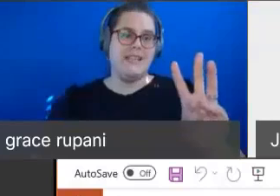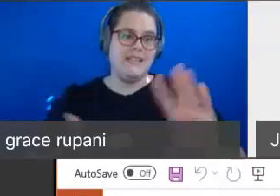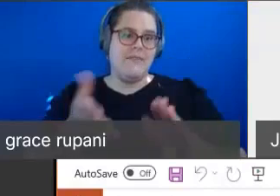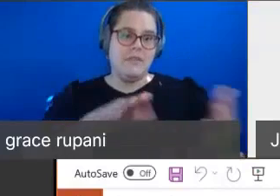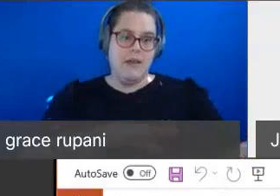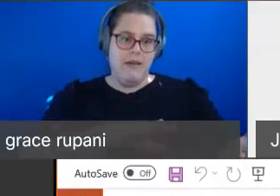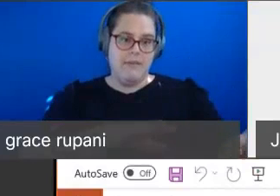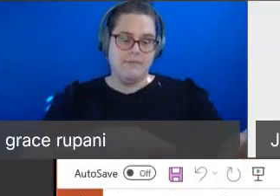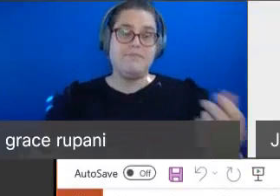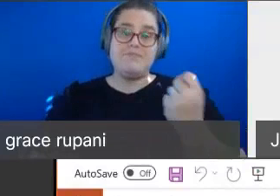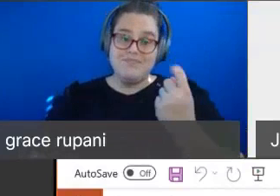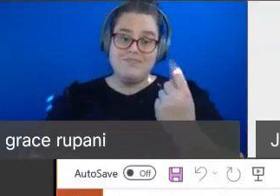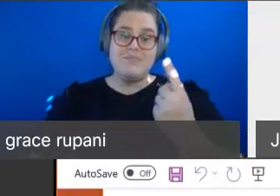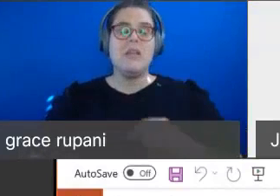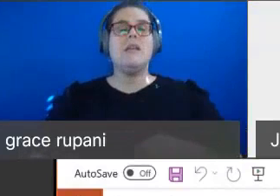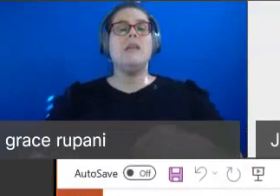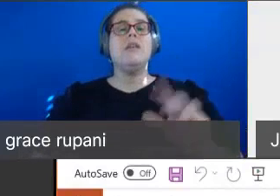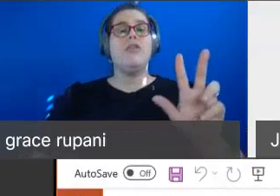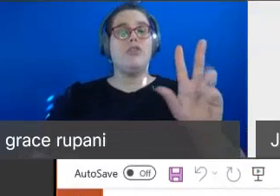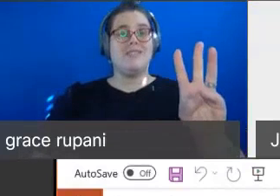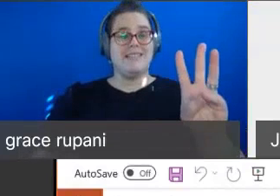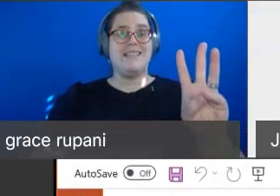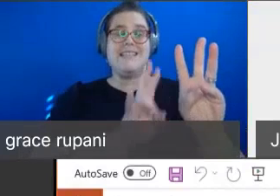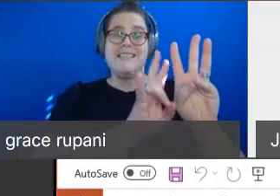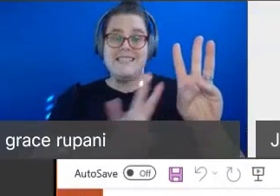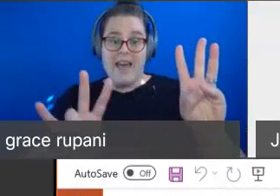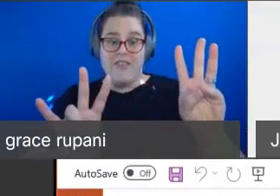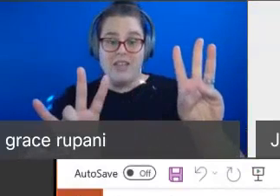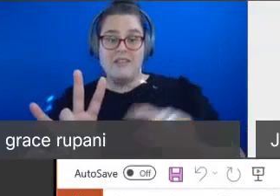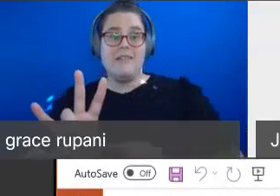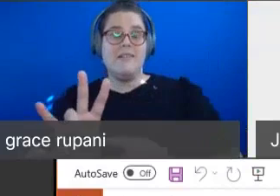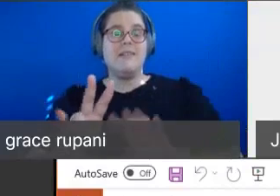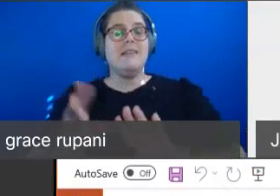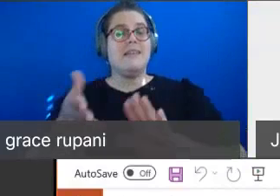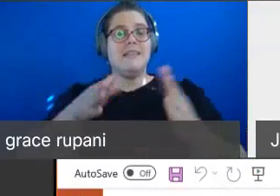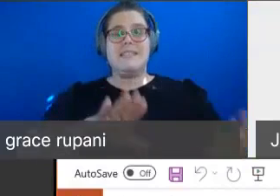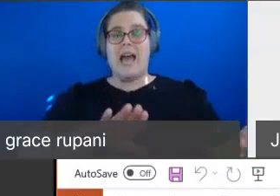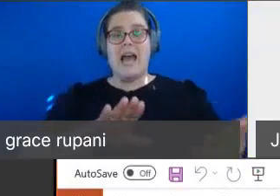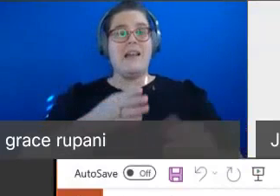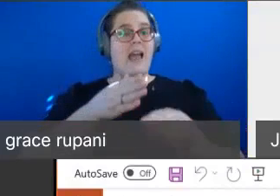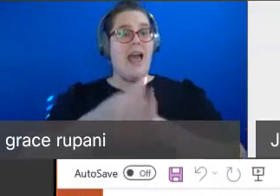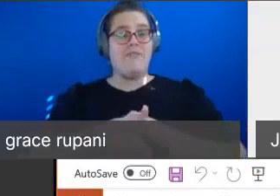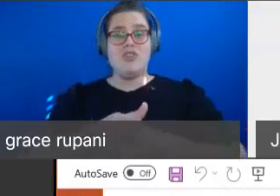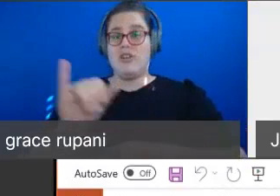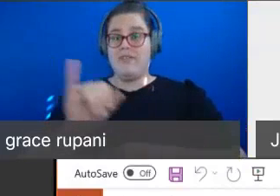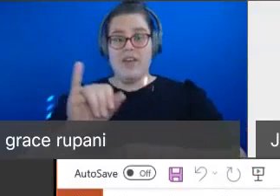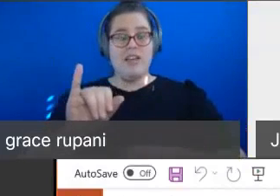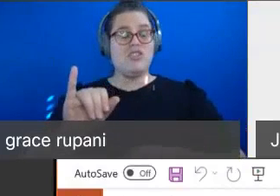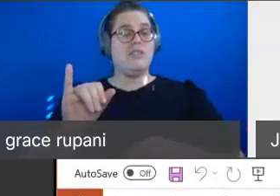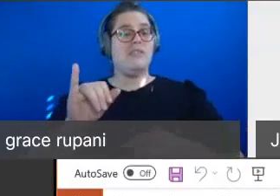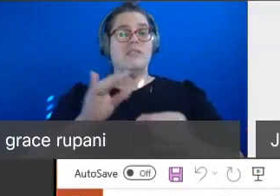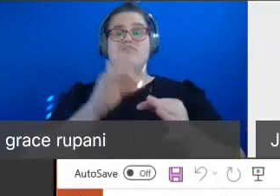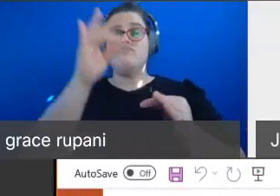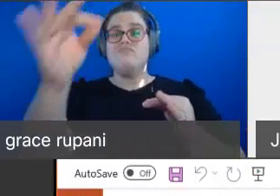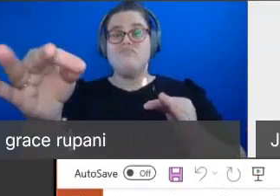7 of them died well after their COVID infection and well after they